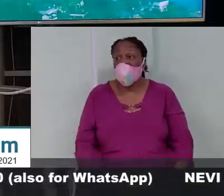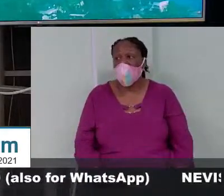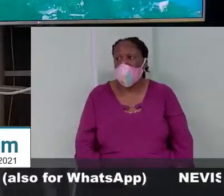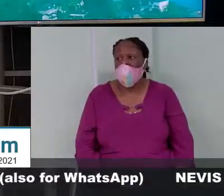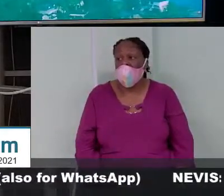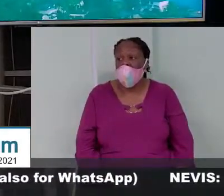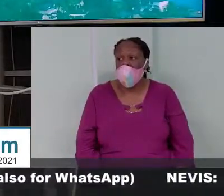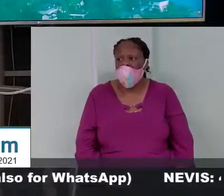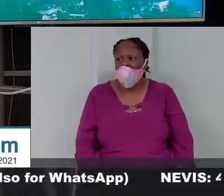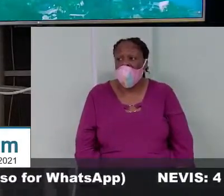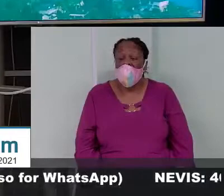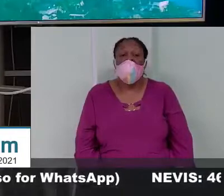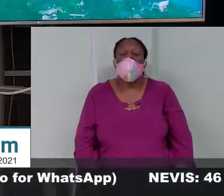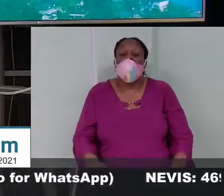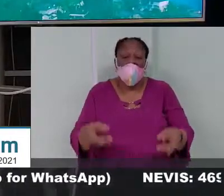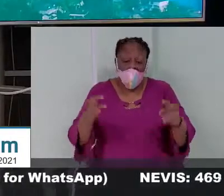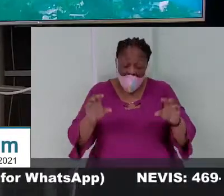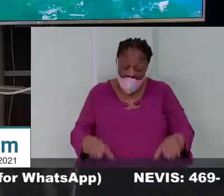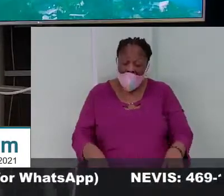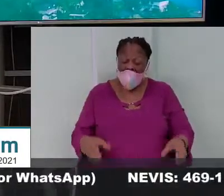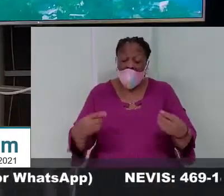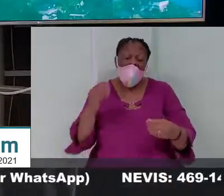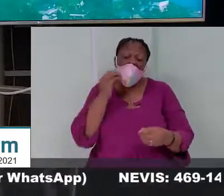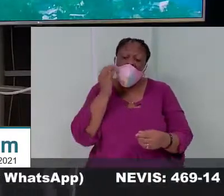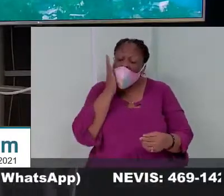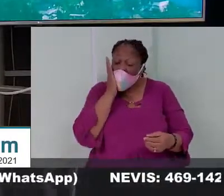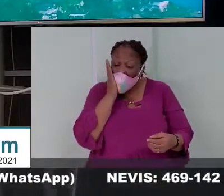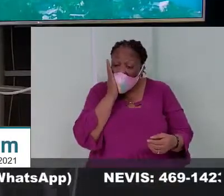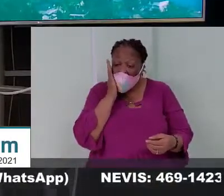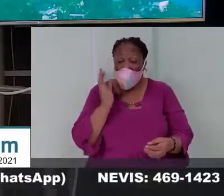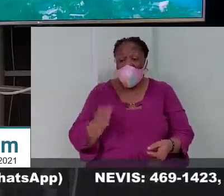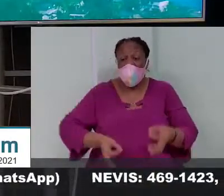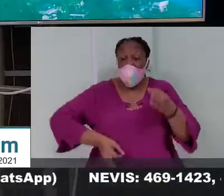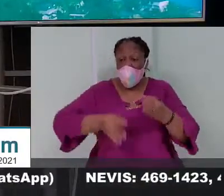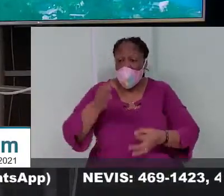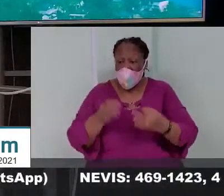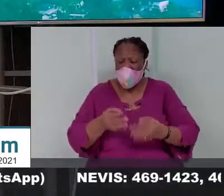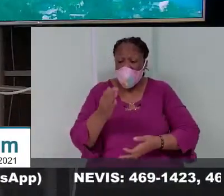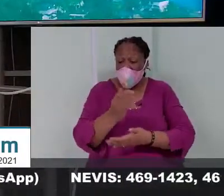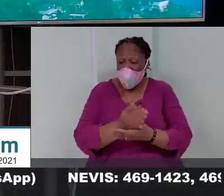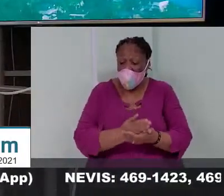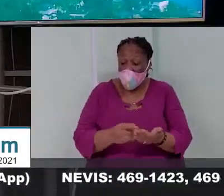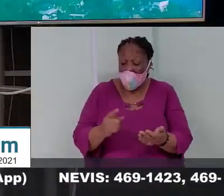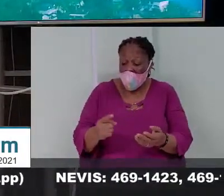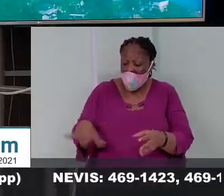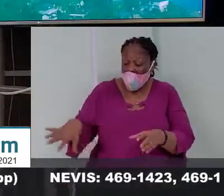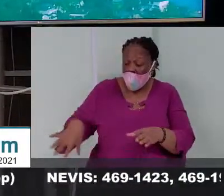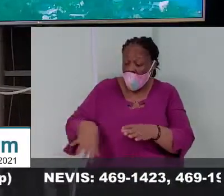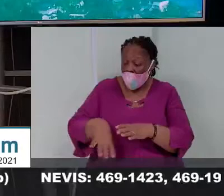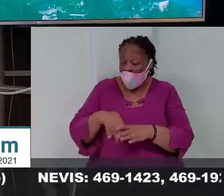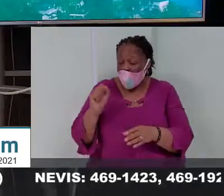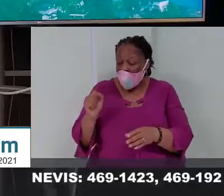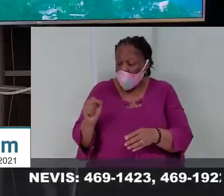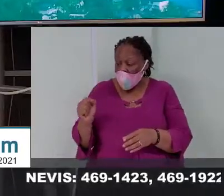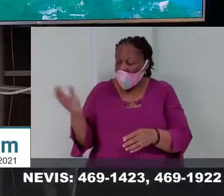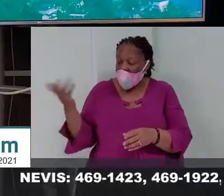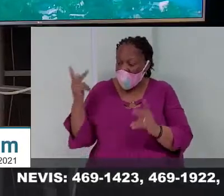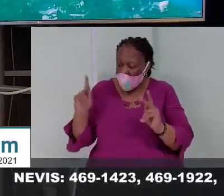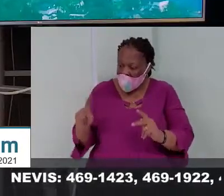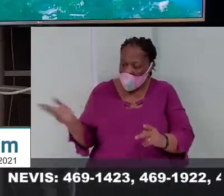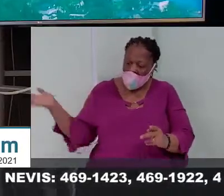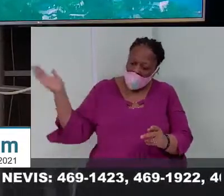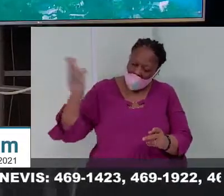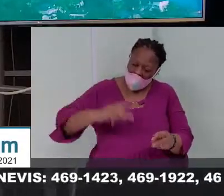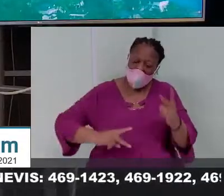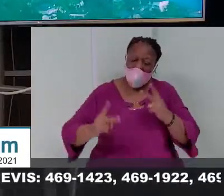even though there is a hotel that is allowing quarantine and they're open to the public. You can choose